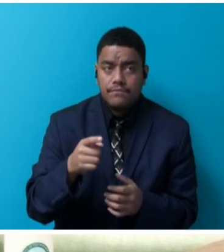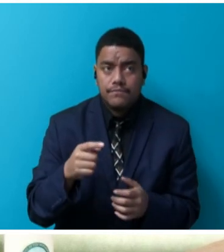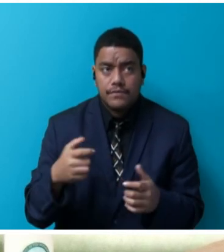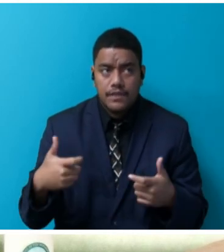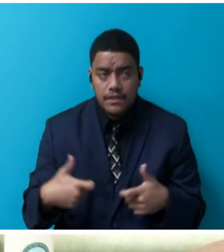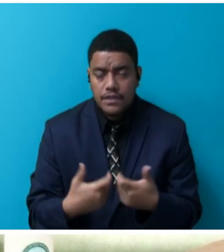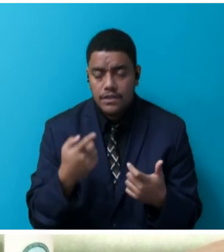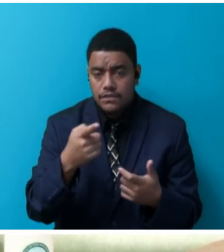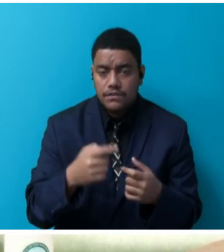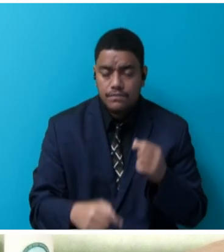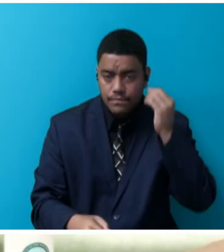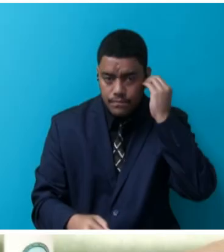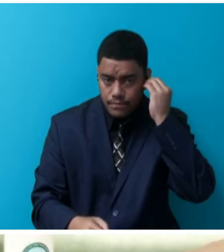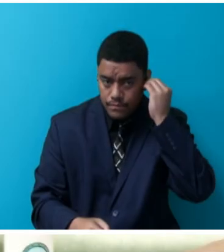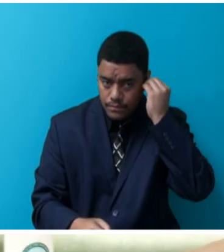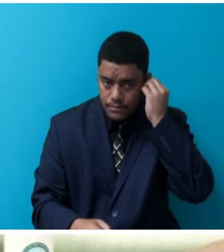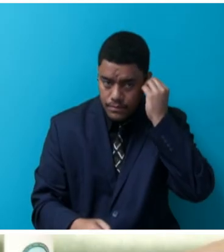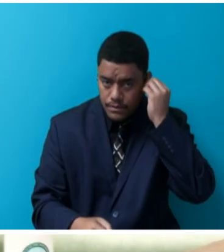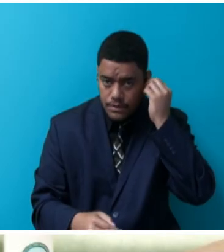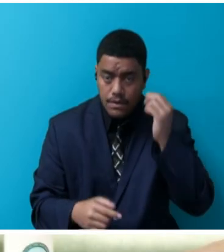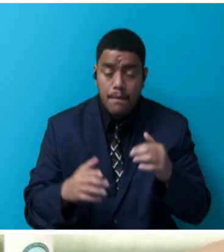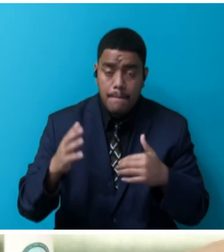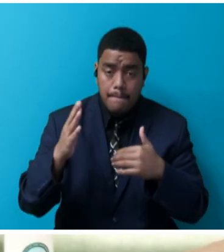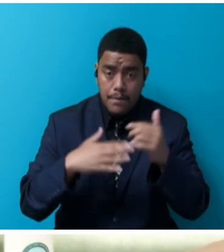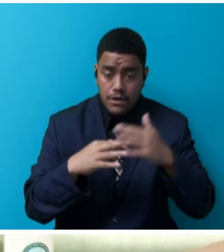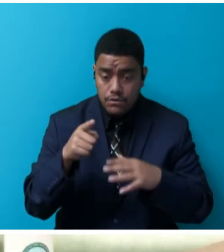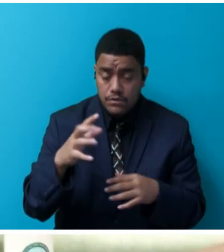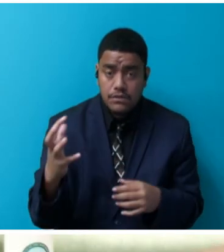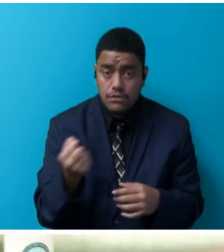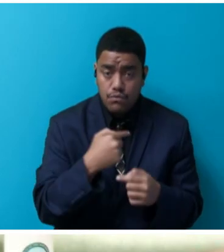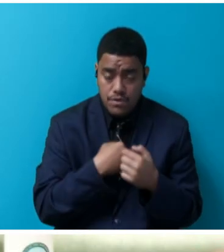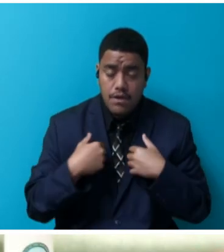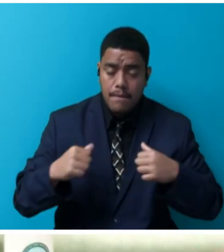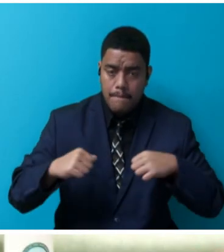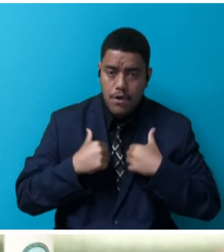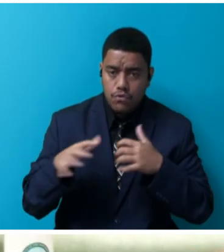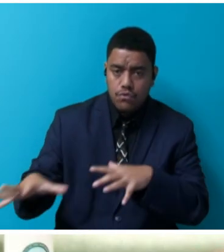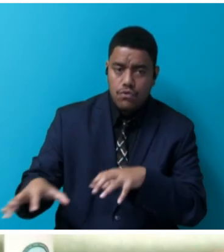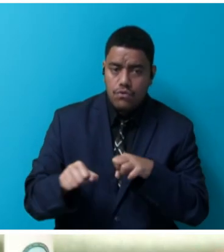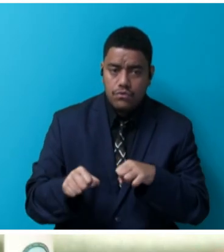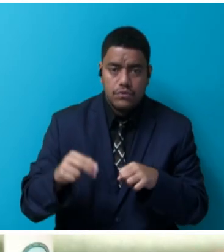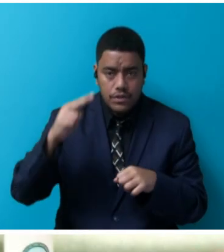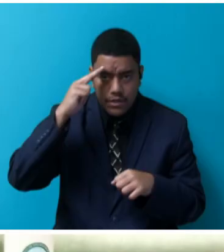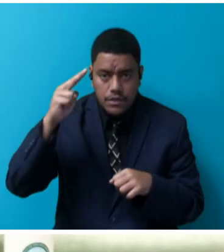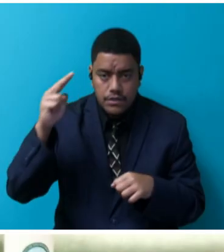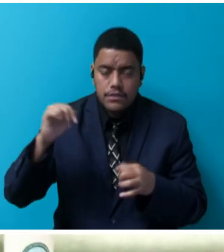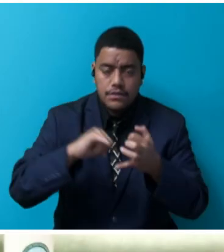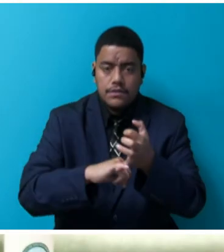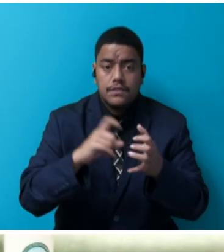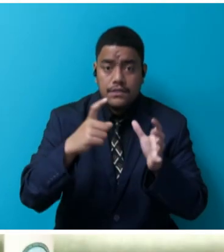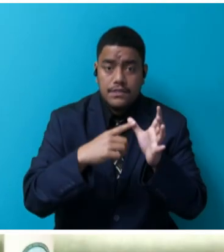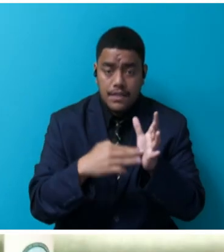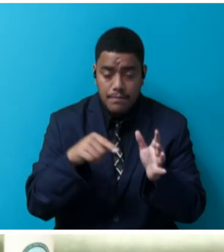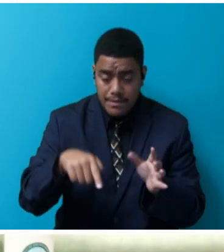engaging perspectives. Building on that success, we are proud to host the National Scam Awareness Week again this